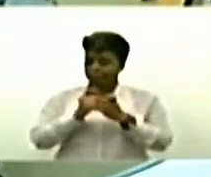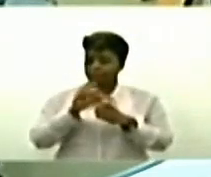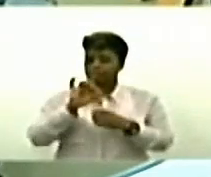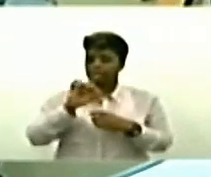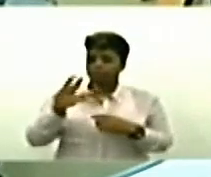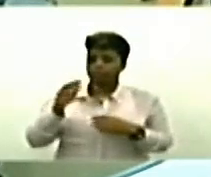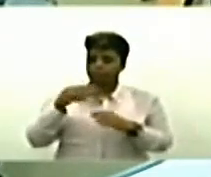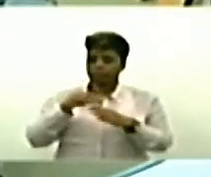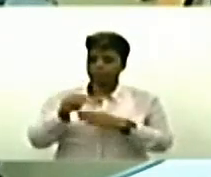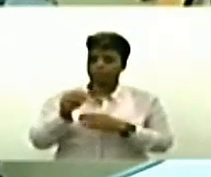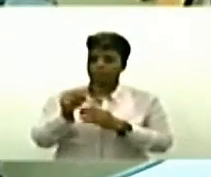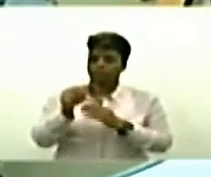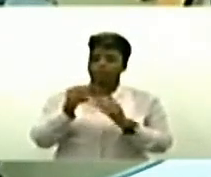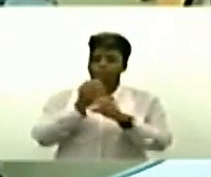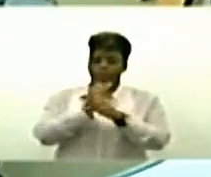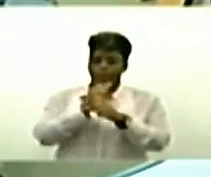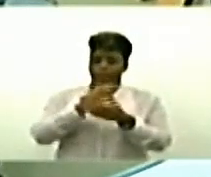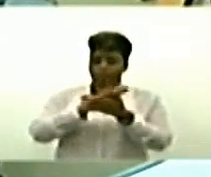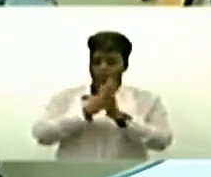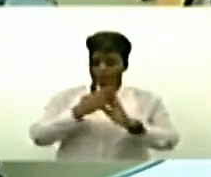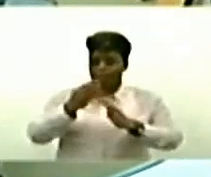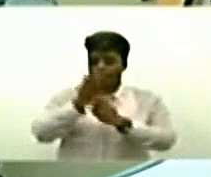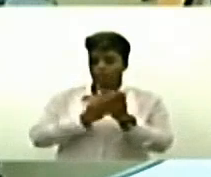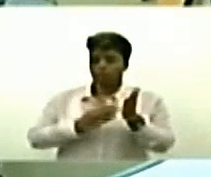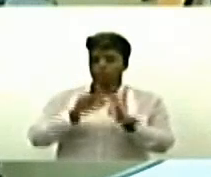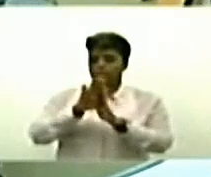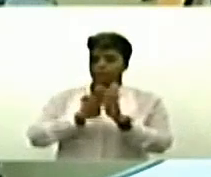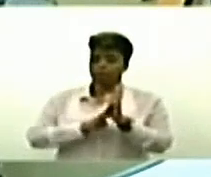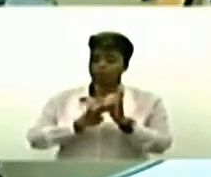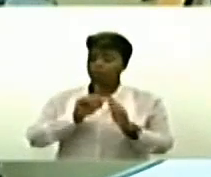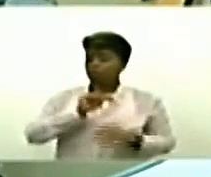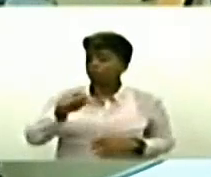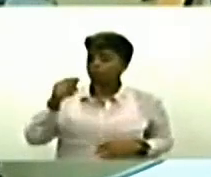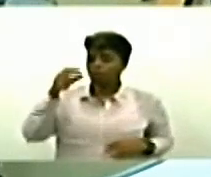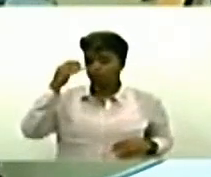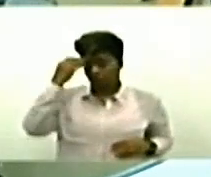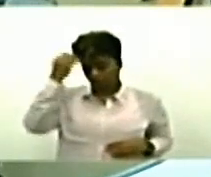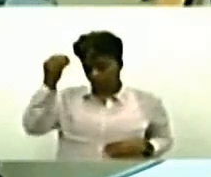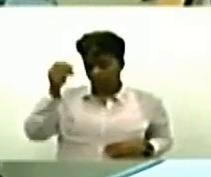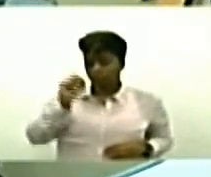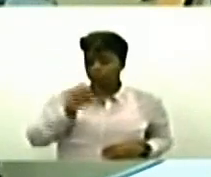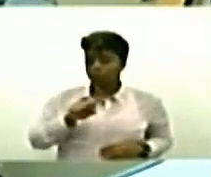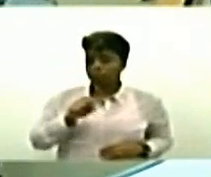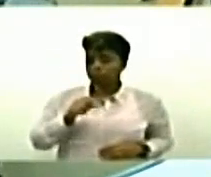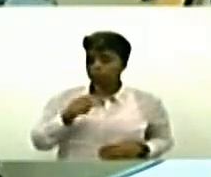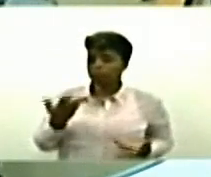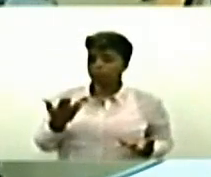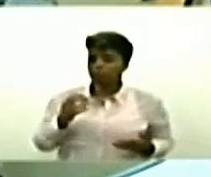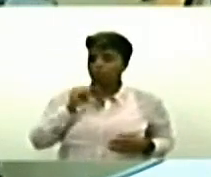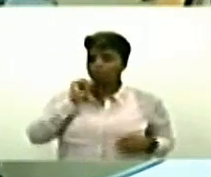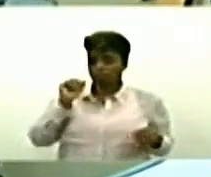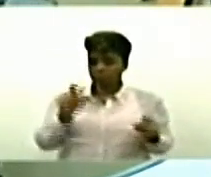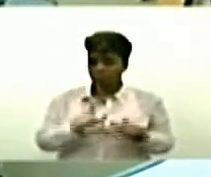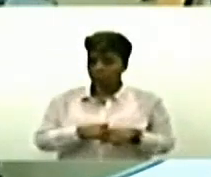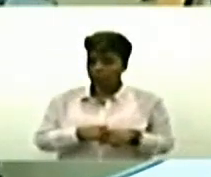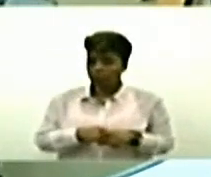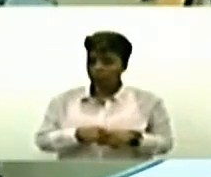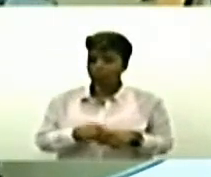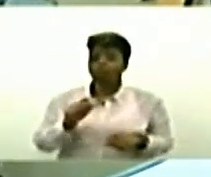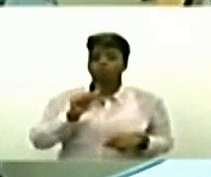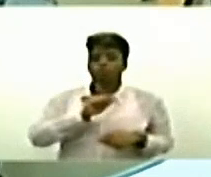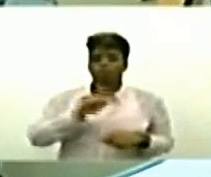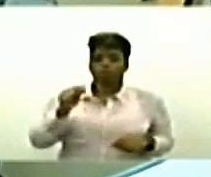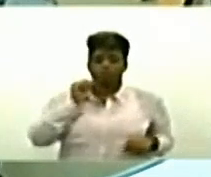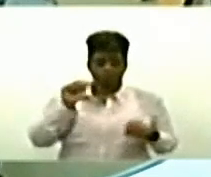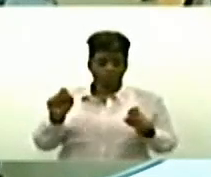Principal Act forms part of the bill. Those who have that opinion say aye. To the contrary view say nay. I think the ayes